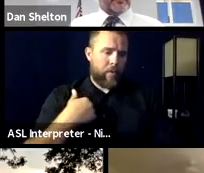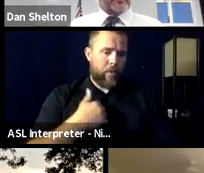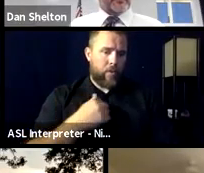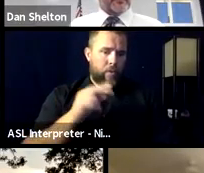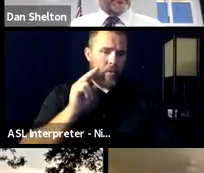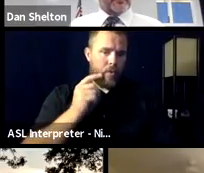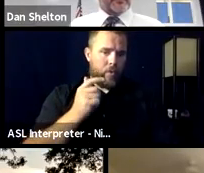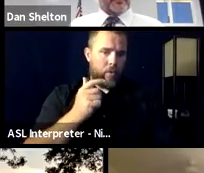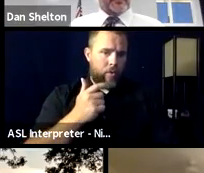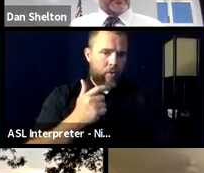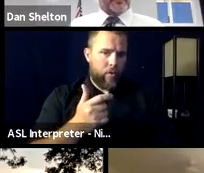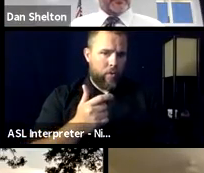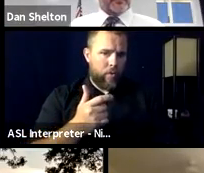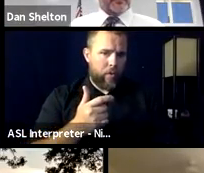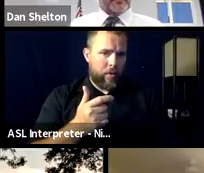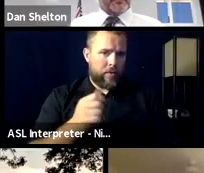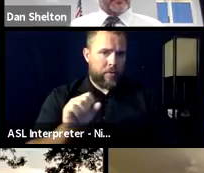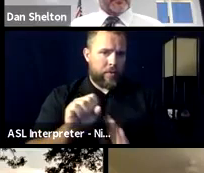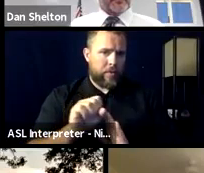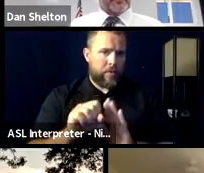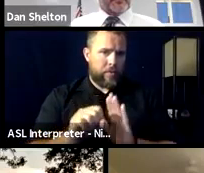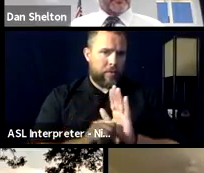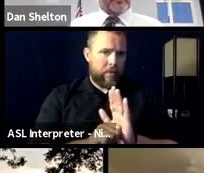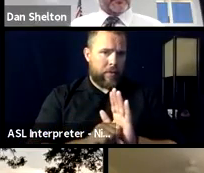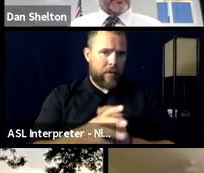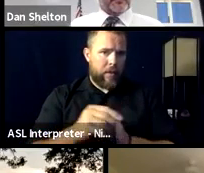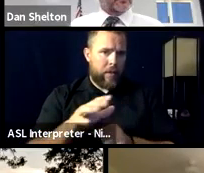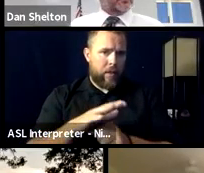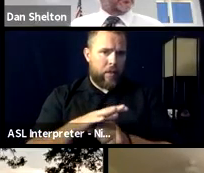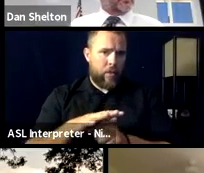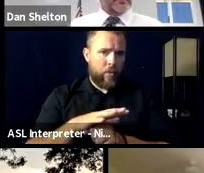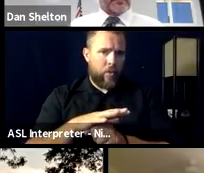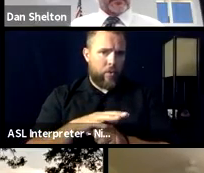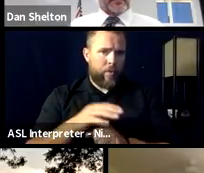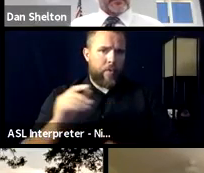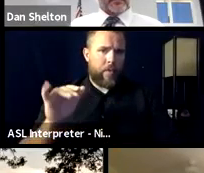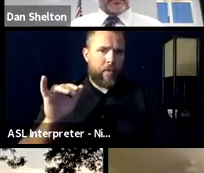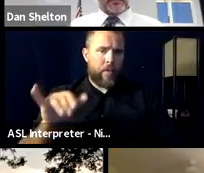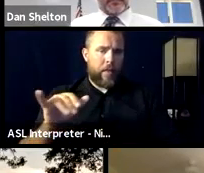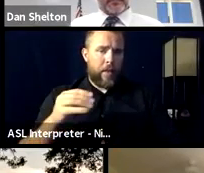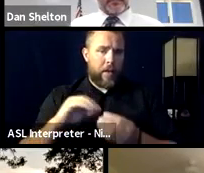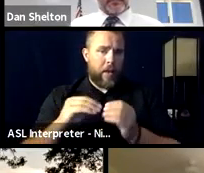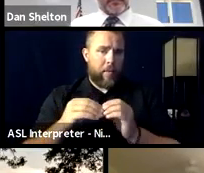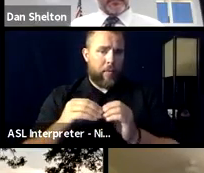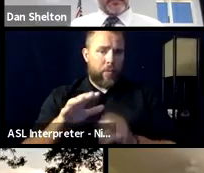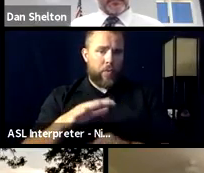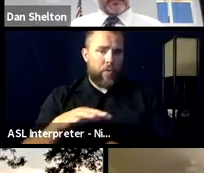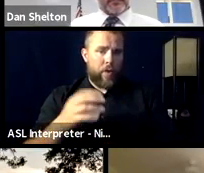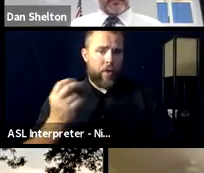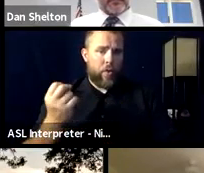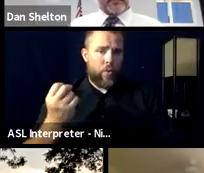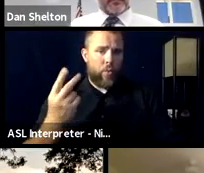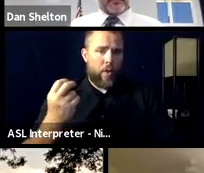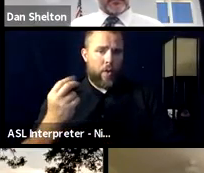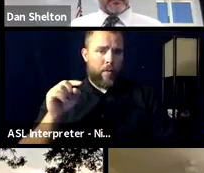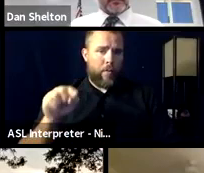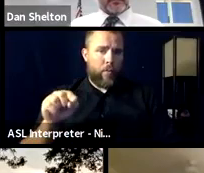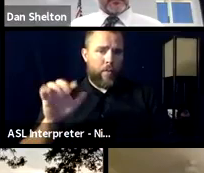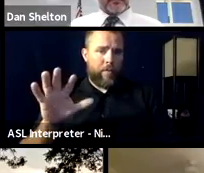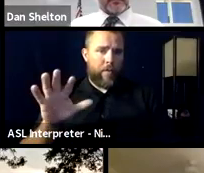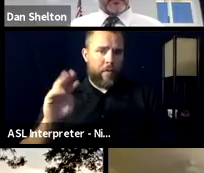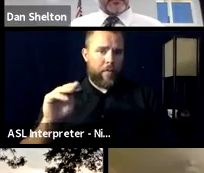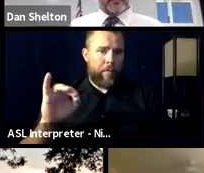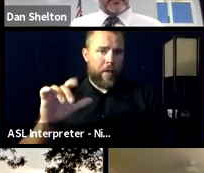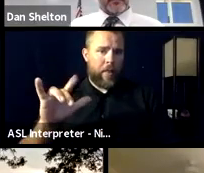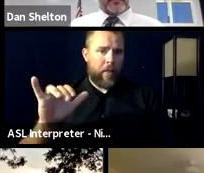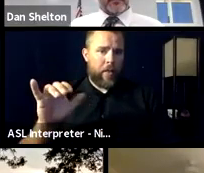October 15 projected. And that number is around $12.5 million. 1 month Christina School District projected